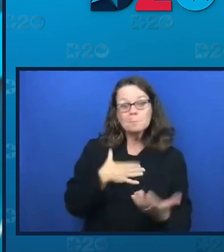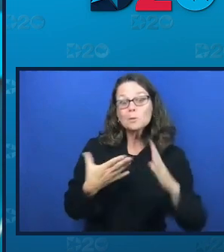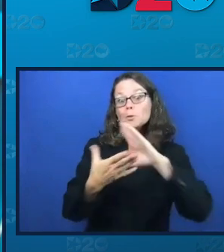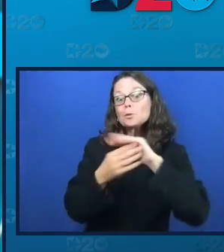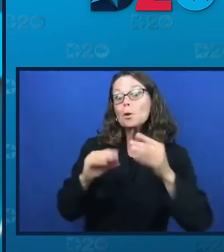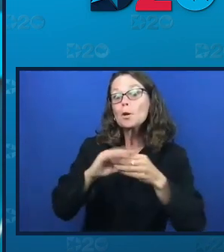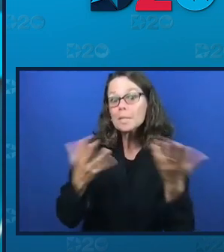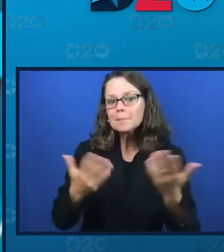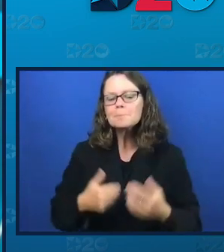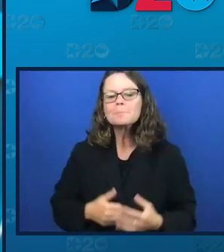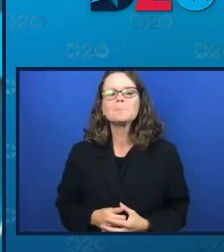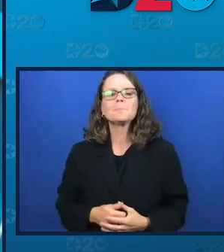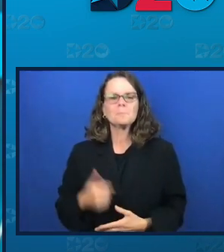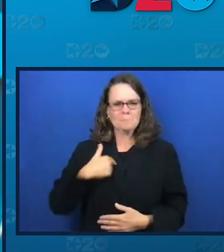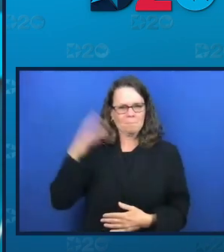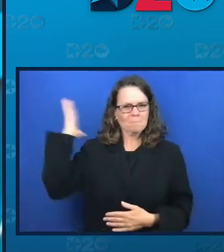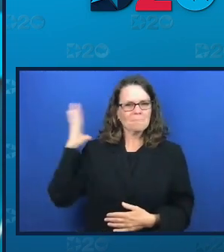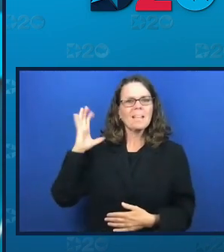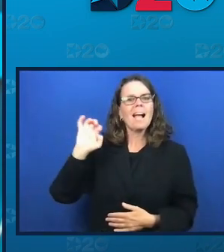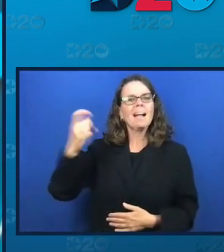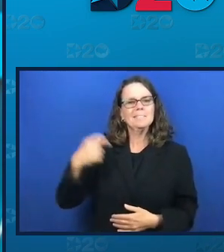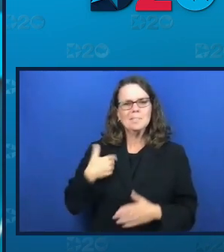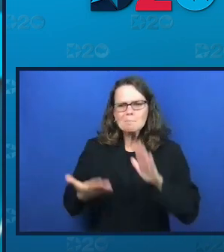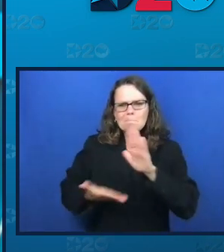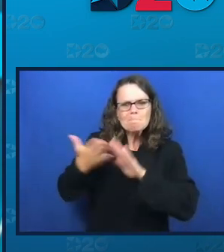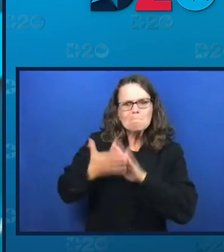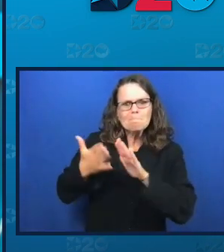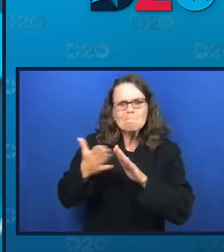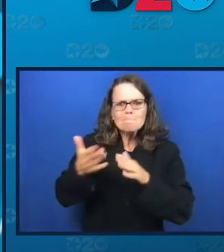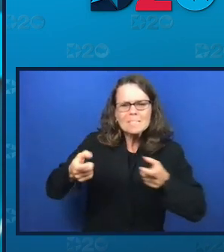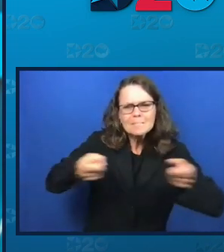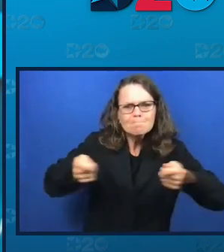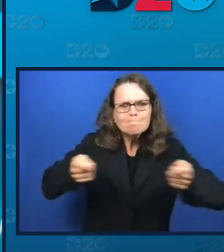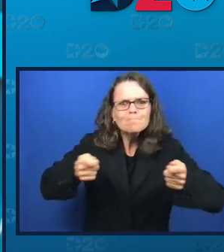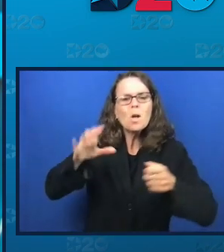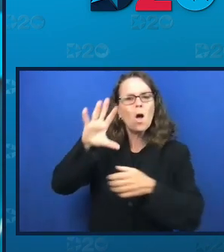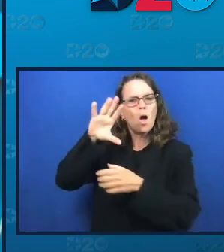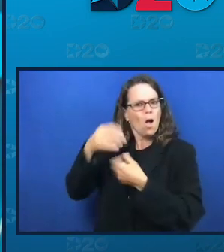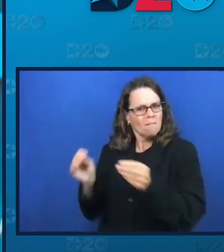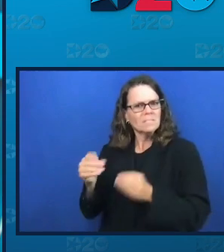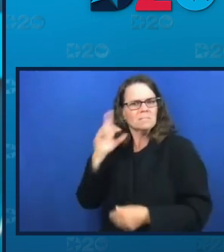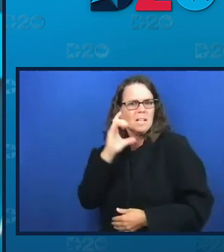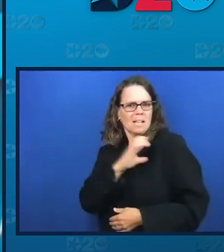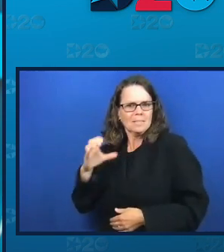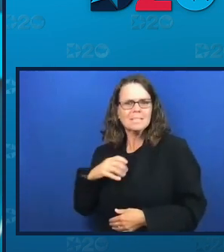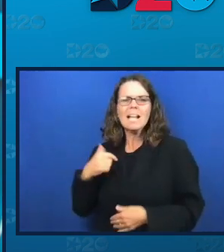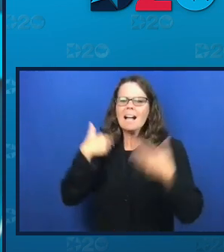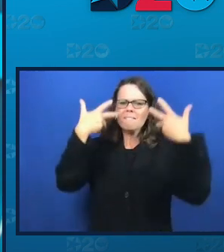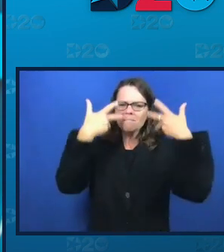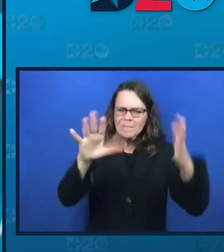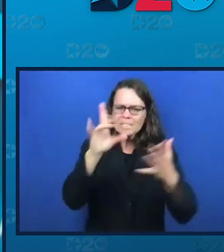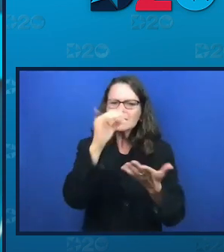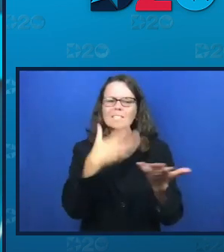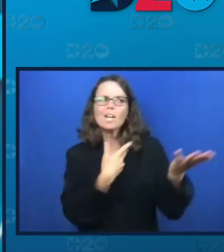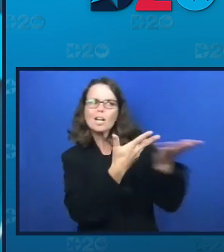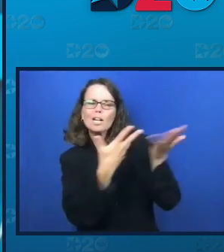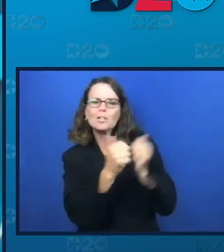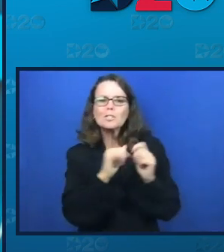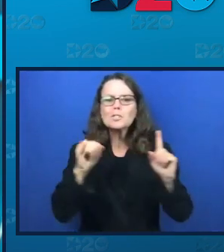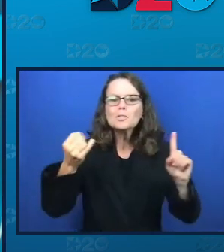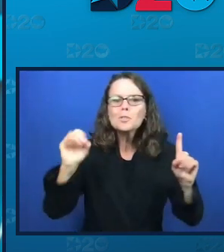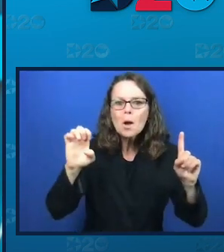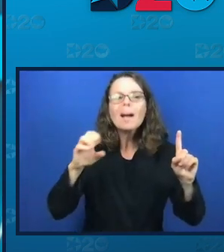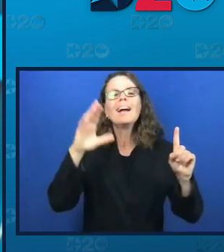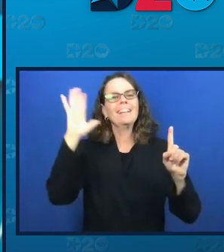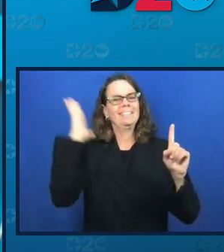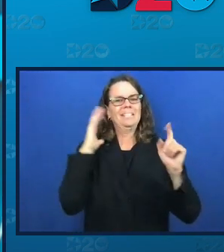Congress, the part where I worked with Joe Biden and Barack Obama to make sure kids and grandkids, if they're dependents,